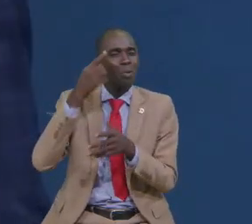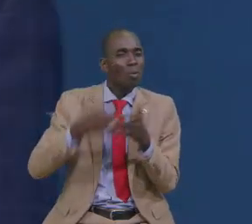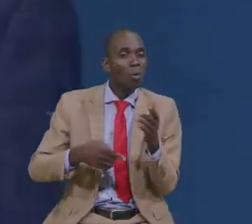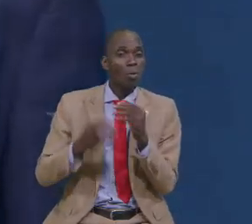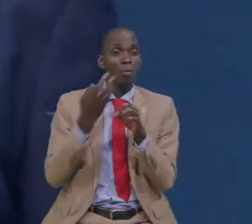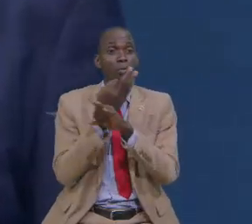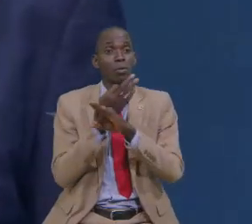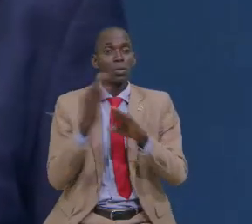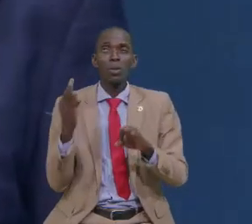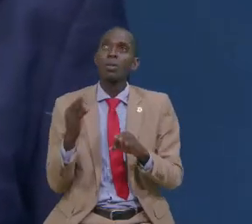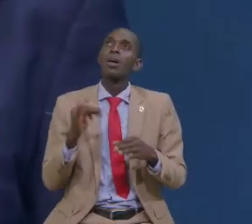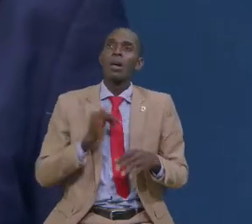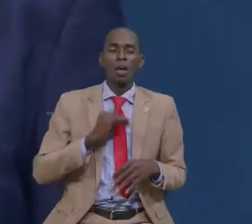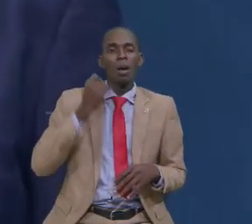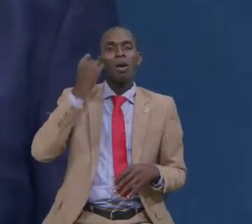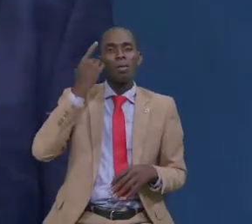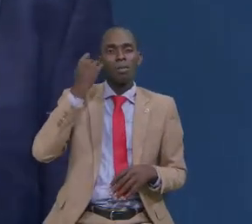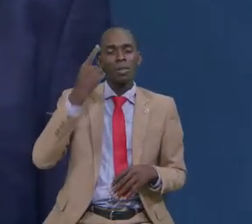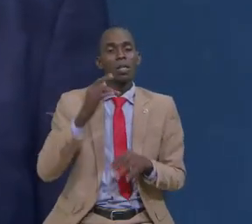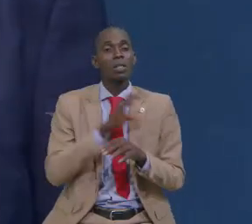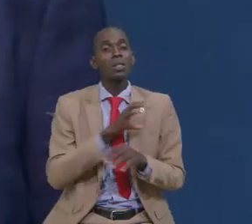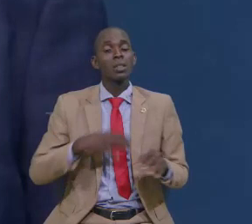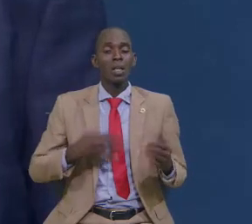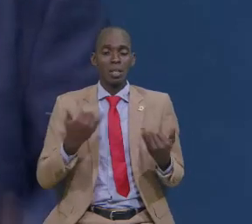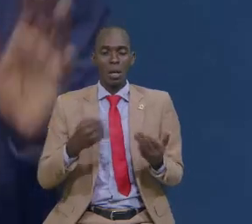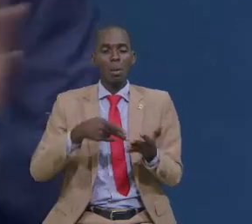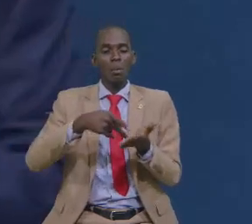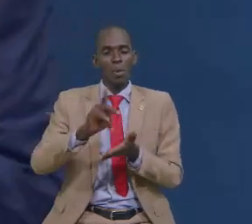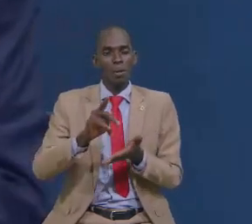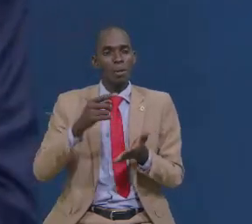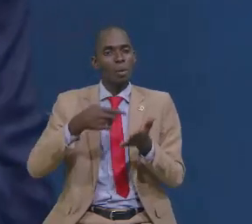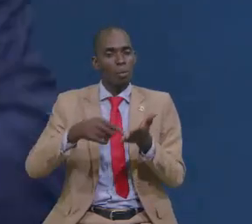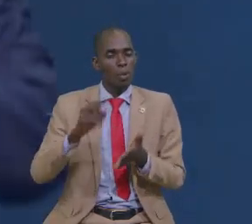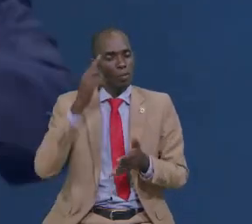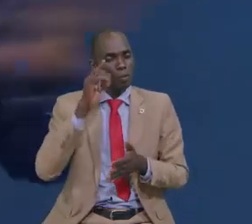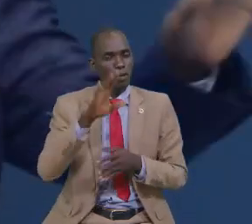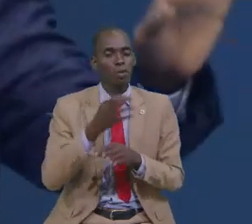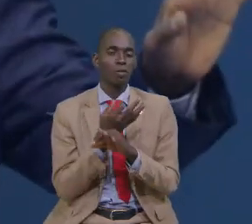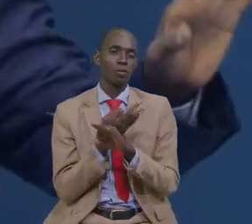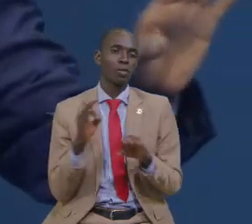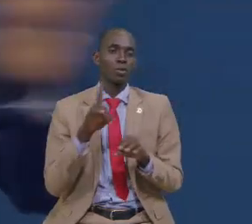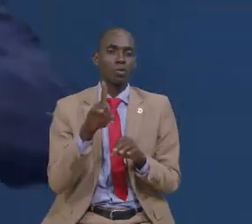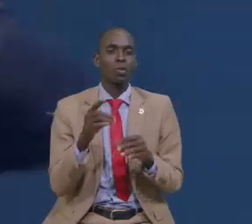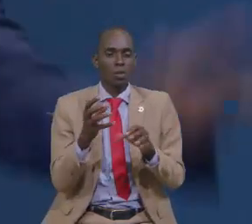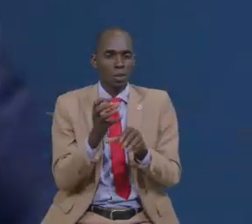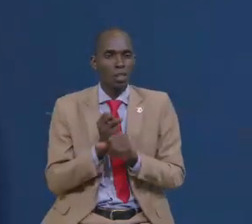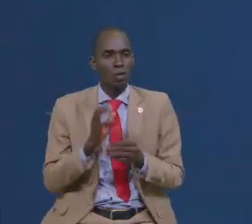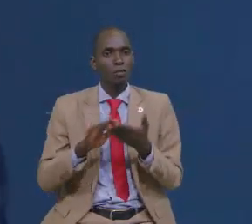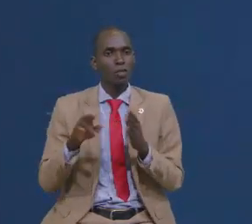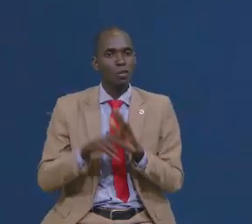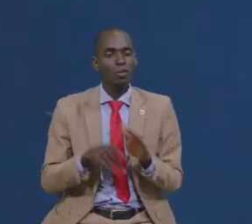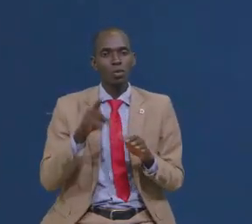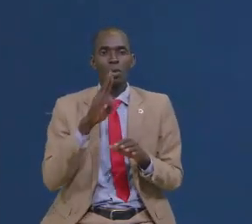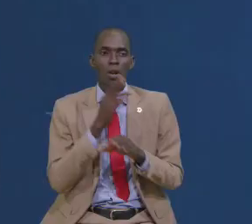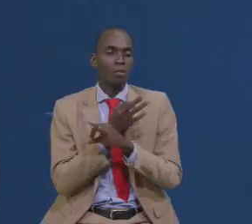Christ already pay for you that your heart the freedom you are the Forgiveness you are forgiven and you're free